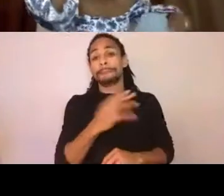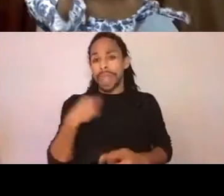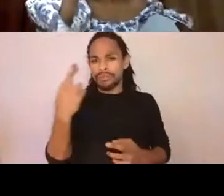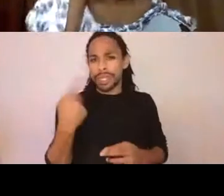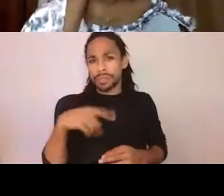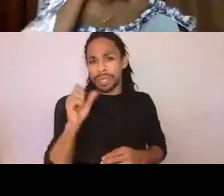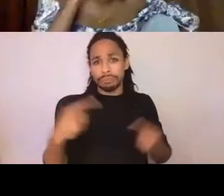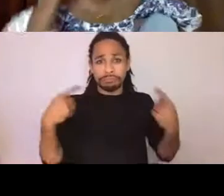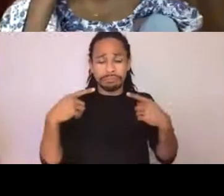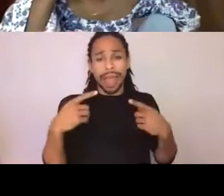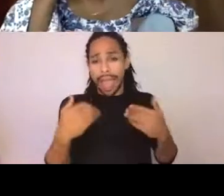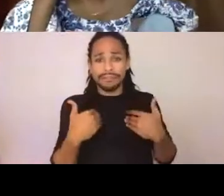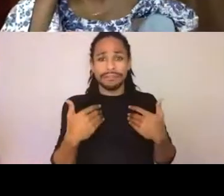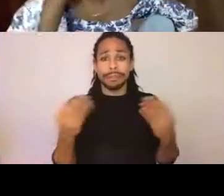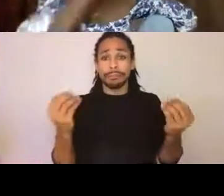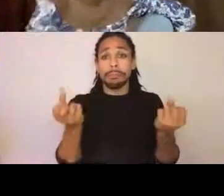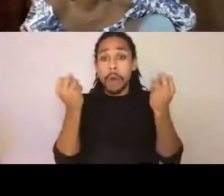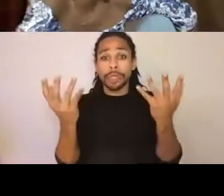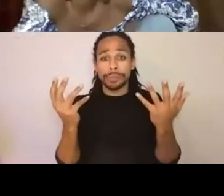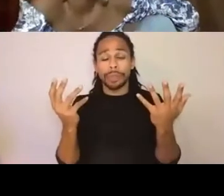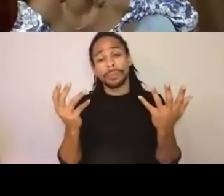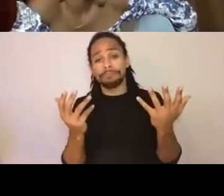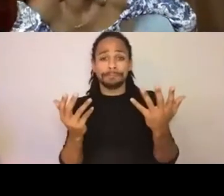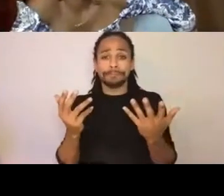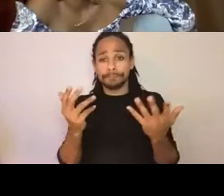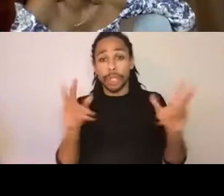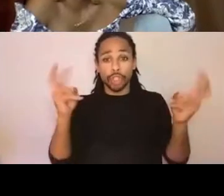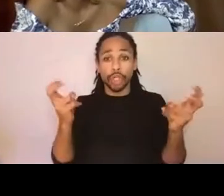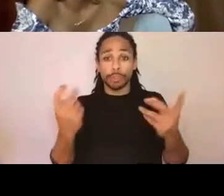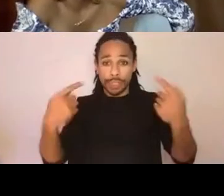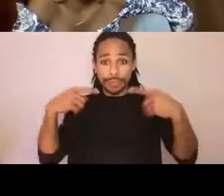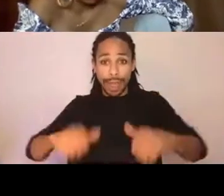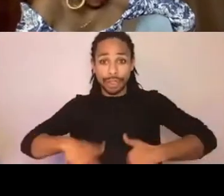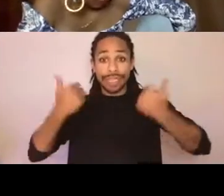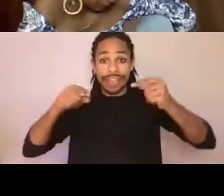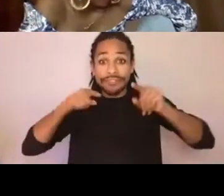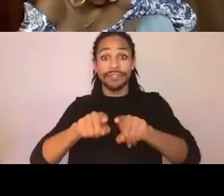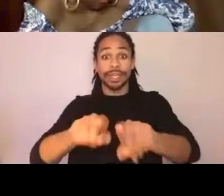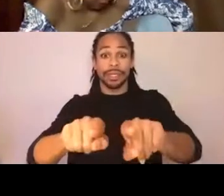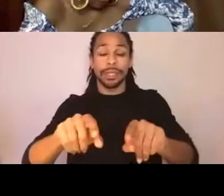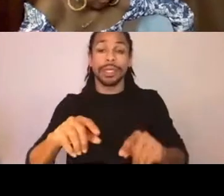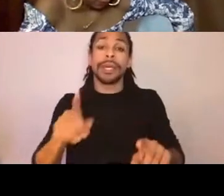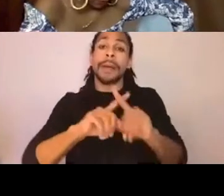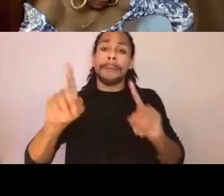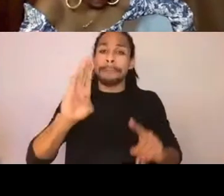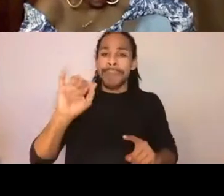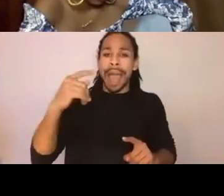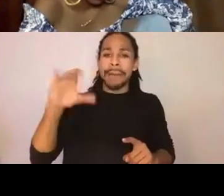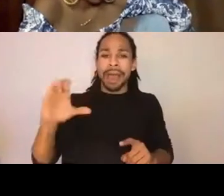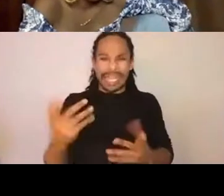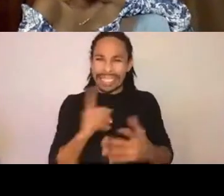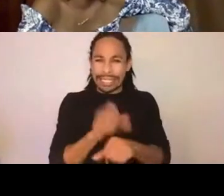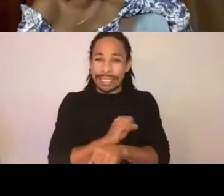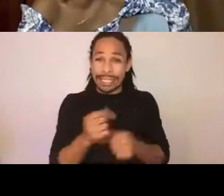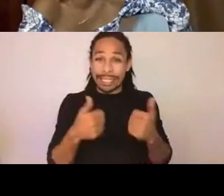think BIPOC is, what I see in that is an attempt to reckon with the differences that we have and